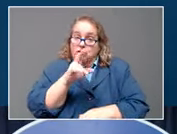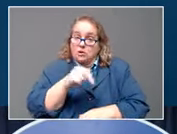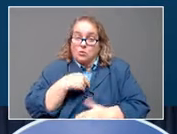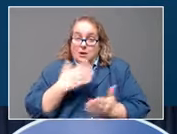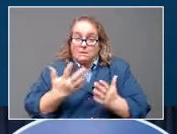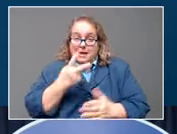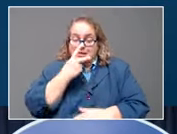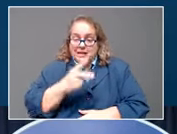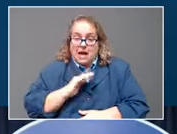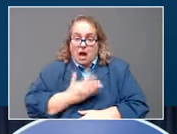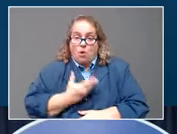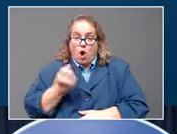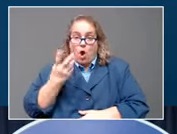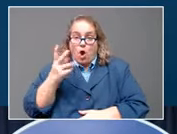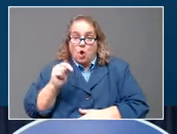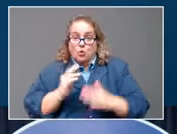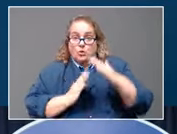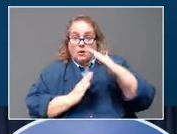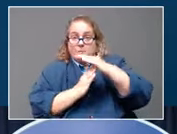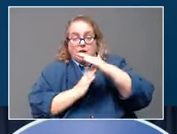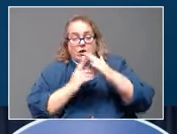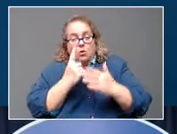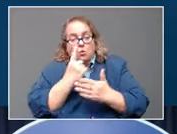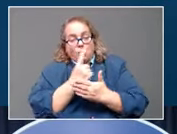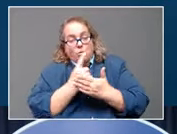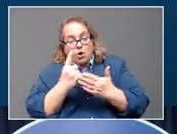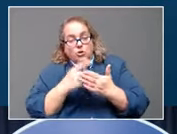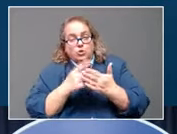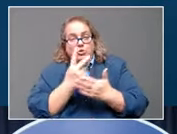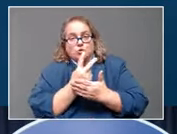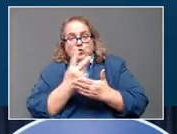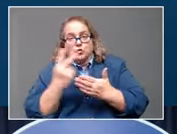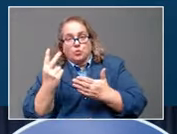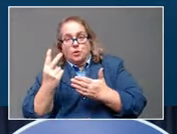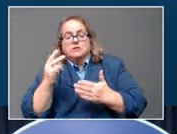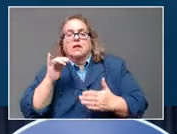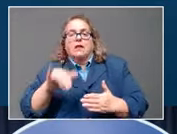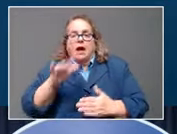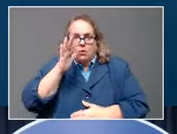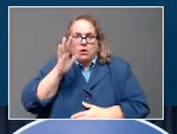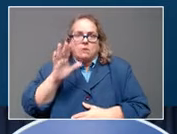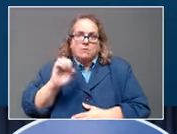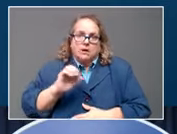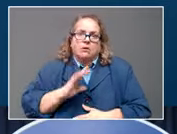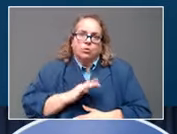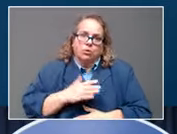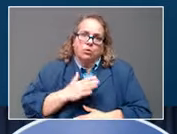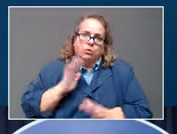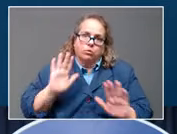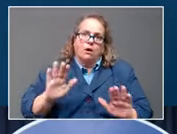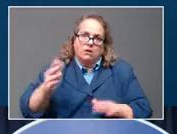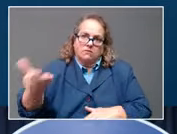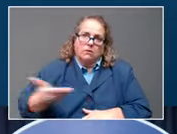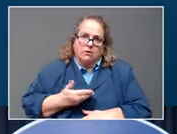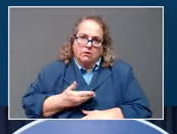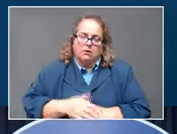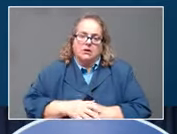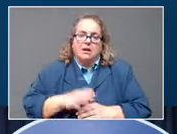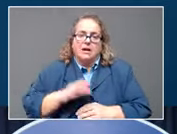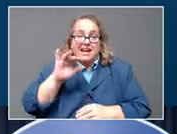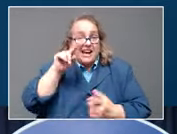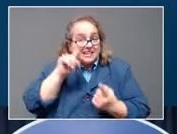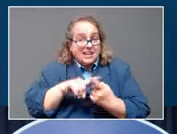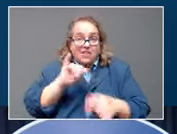to 2 weeks, and this, of course, would be a very welcome reprieve. Until then, I again urge all Kentuckians, please don't go